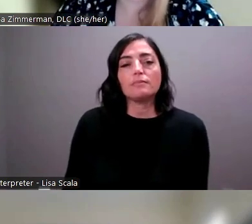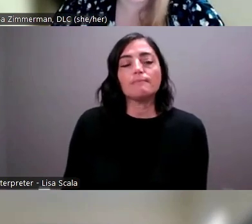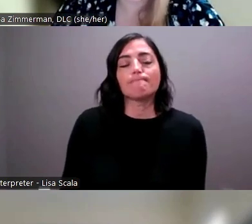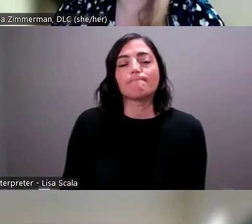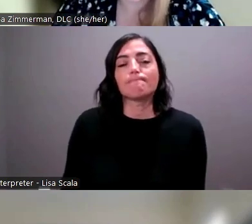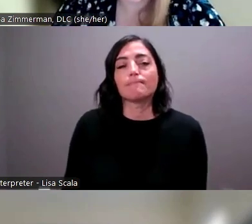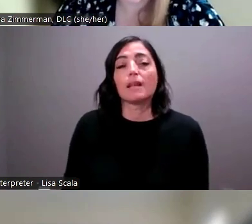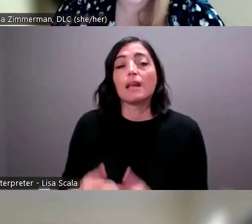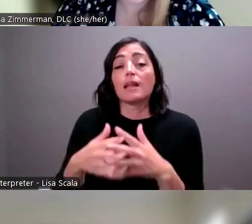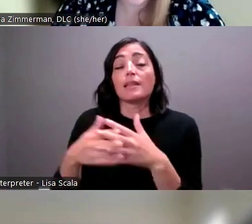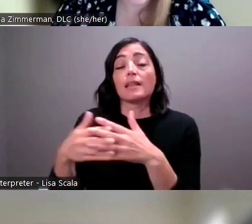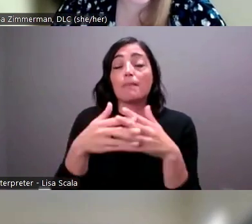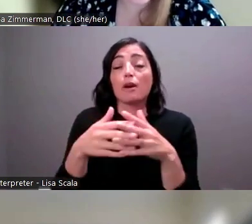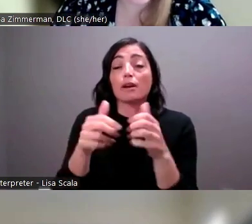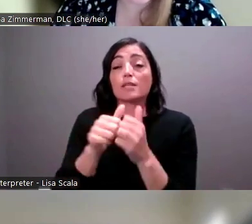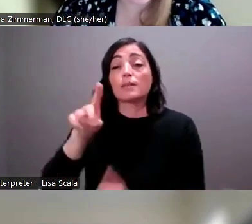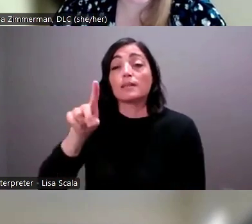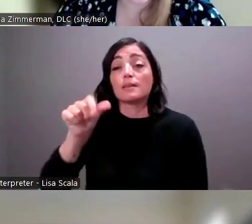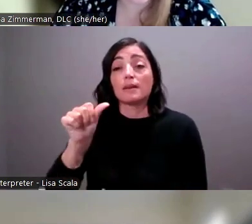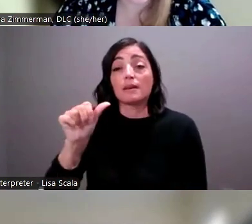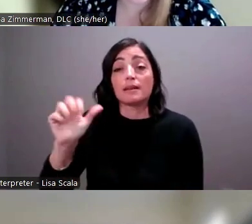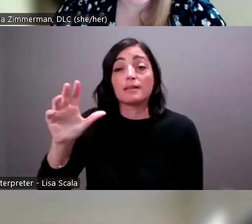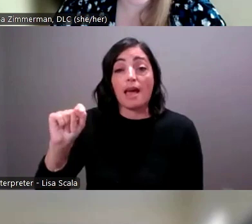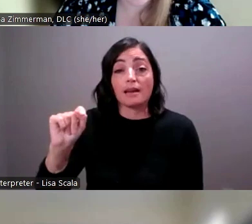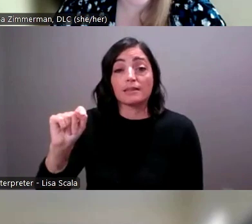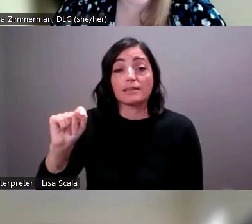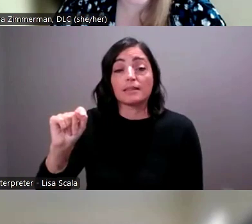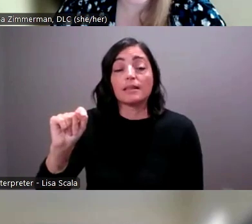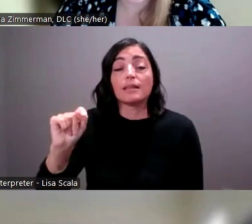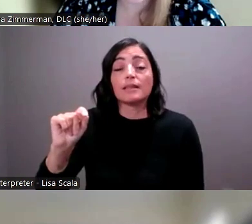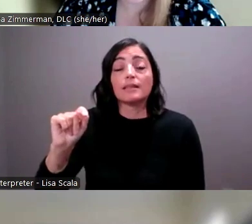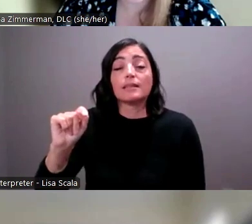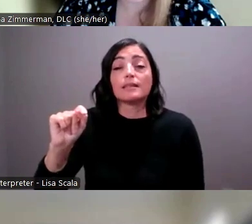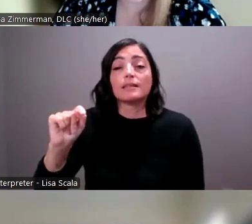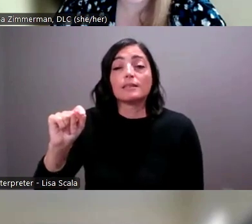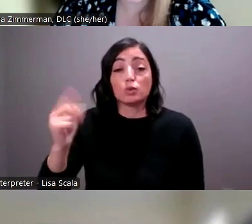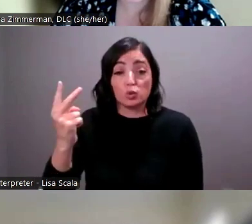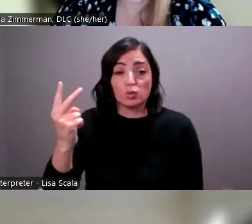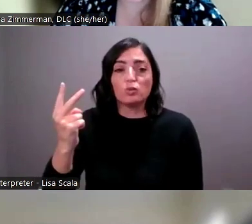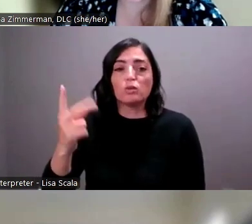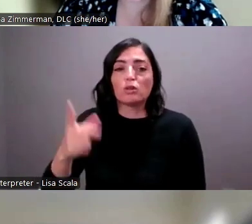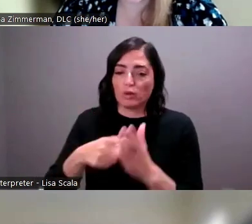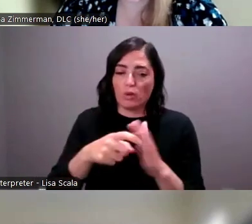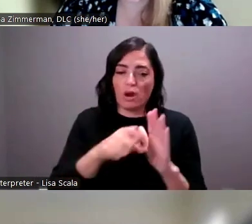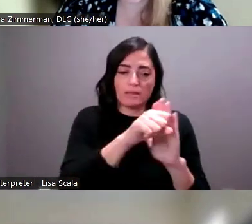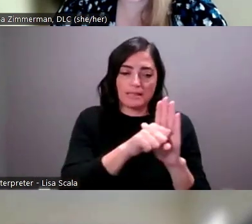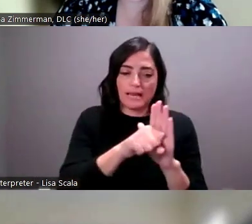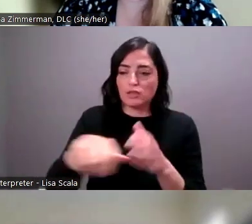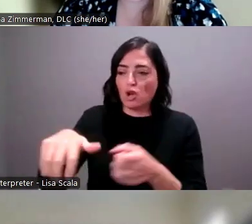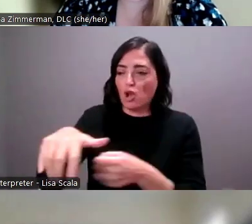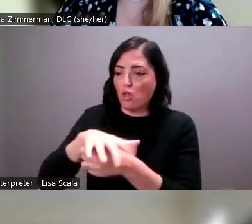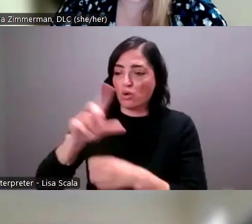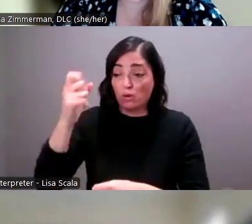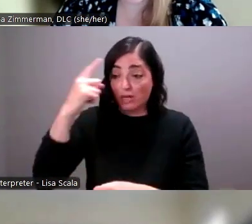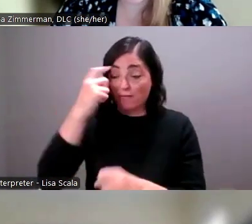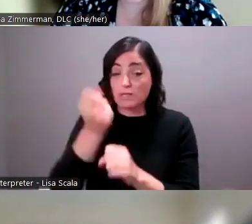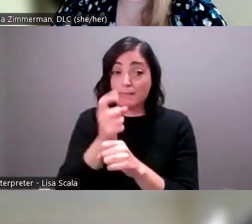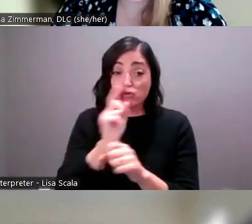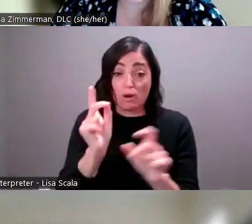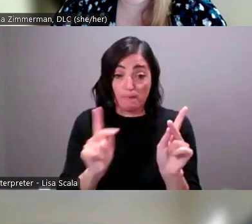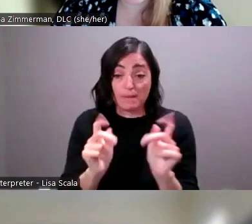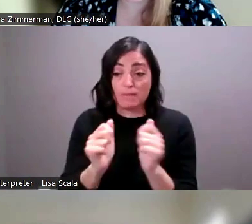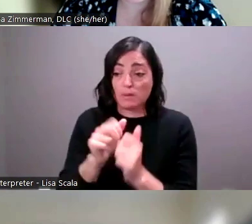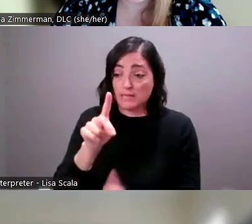The Americans with Disabilities Act, Title II, requires state and local governments to make sure that people with disabilities